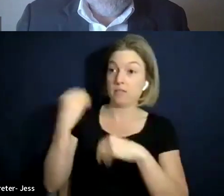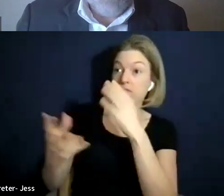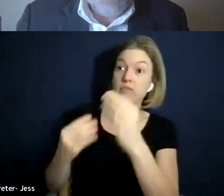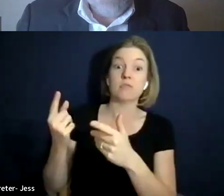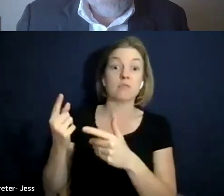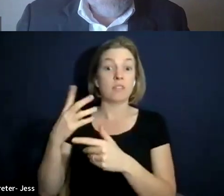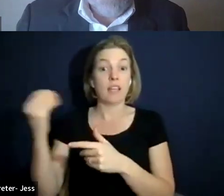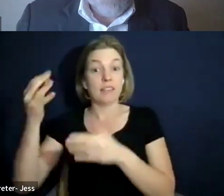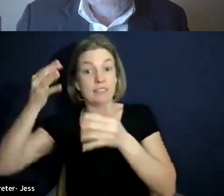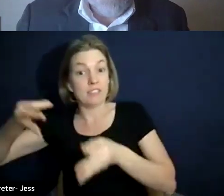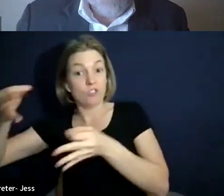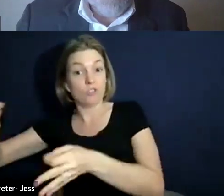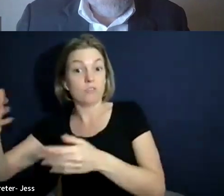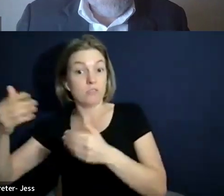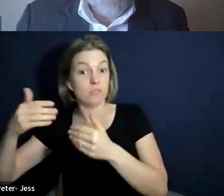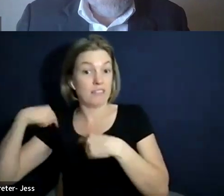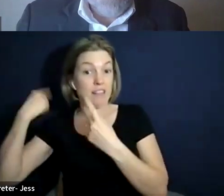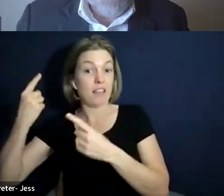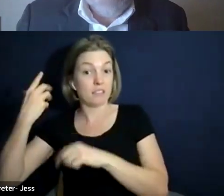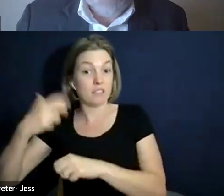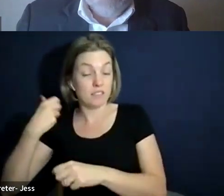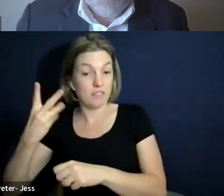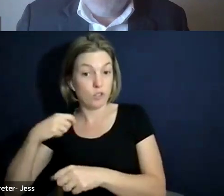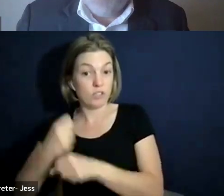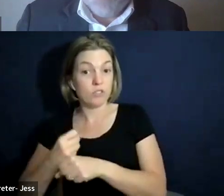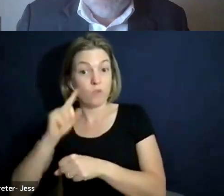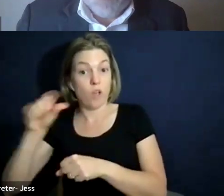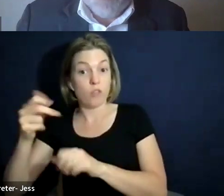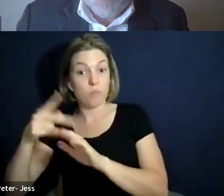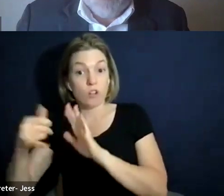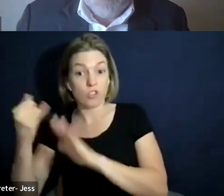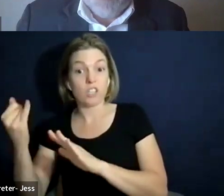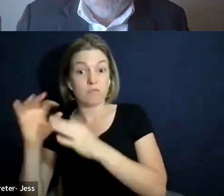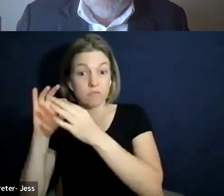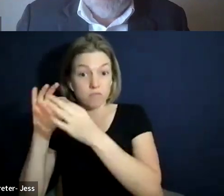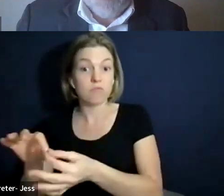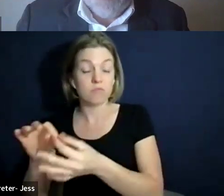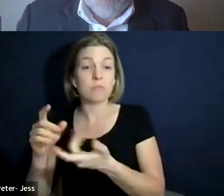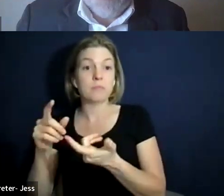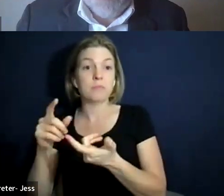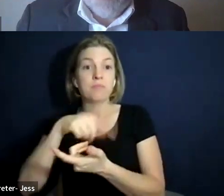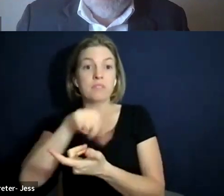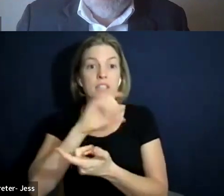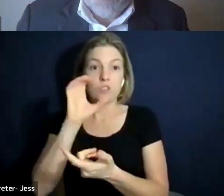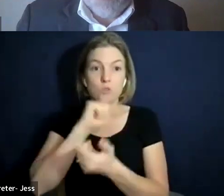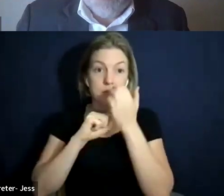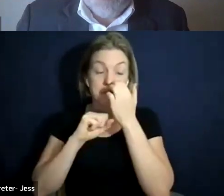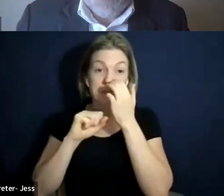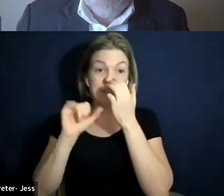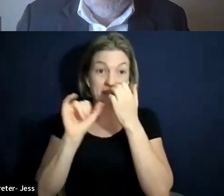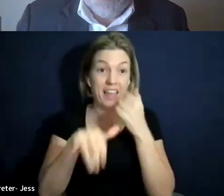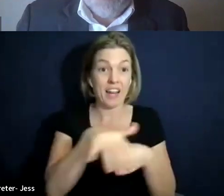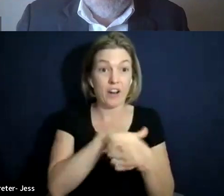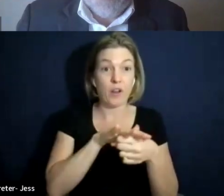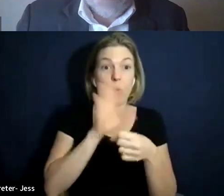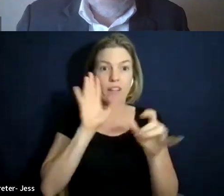made over the past few years on the other project have all been around the assumption that this particular area would remain